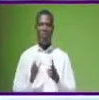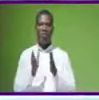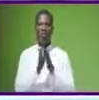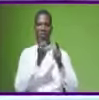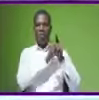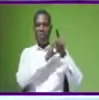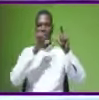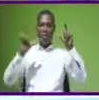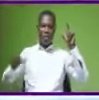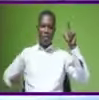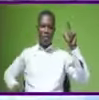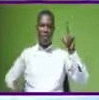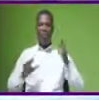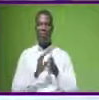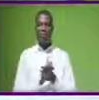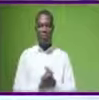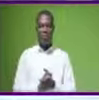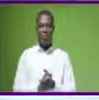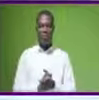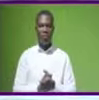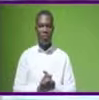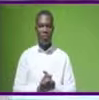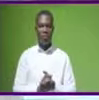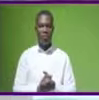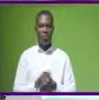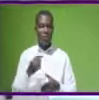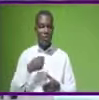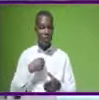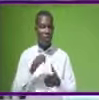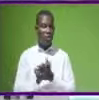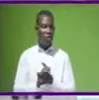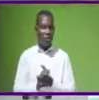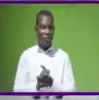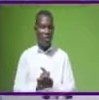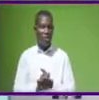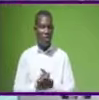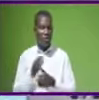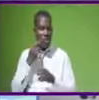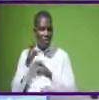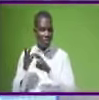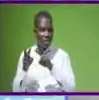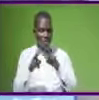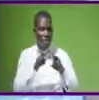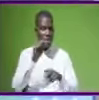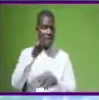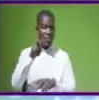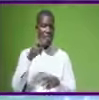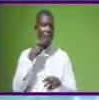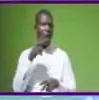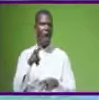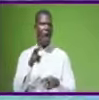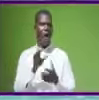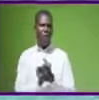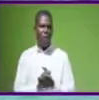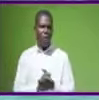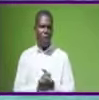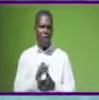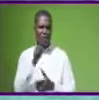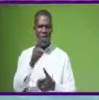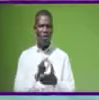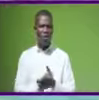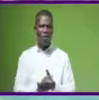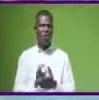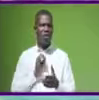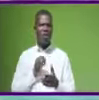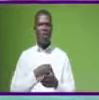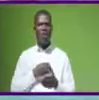Praise the Lord. Hallelujah. And to not me share the most uncatty before no, I could have been who said, with your ye